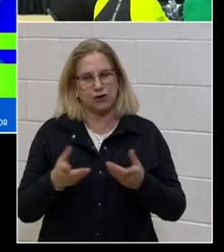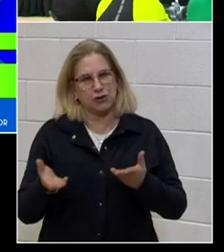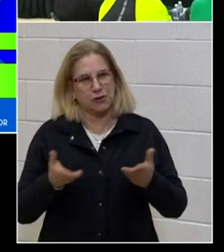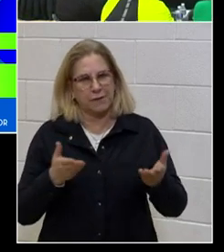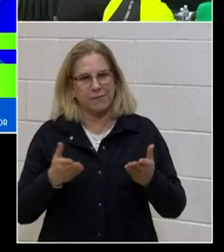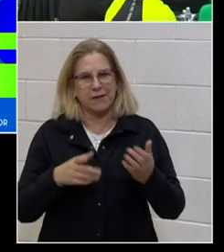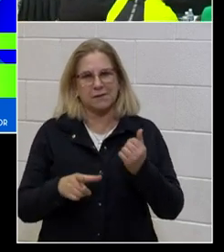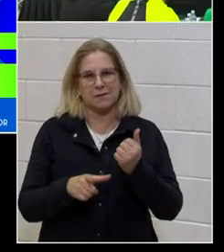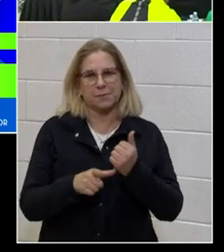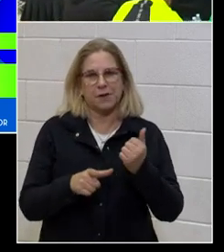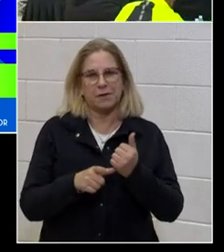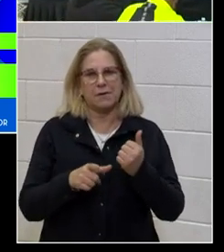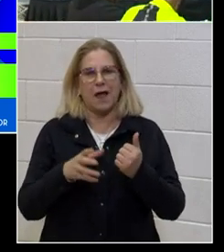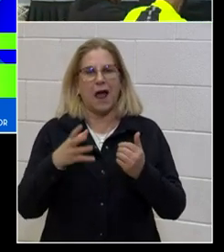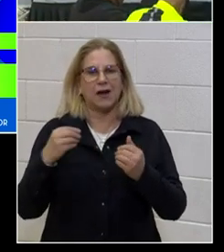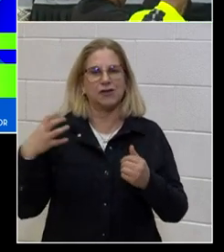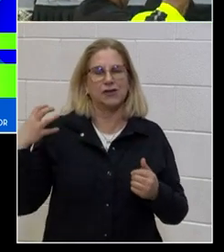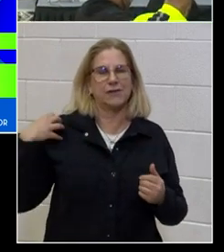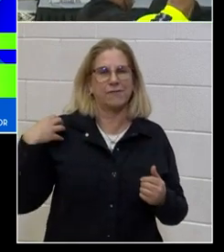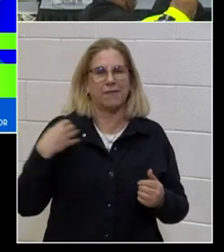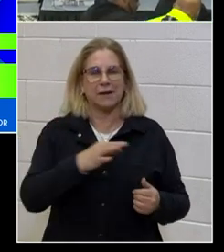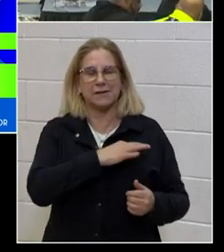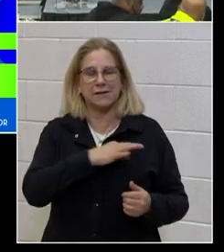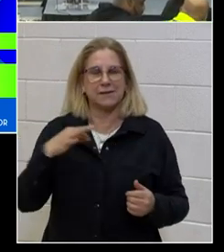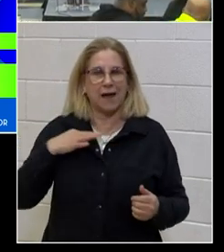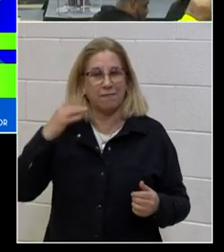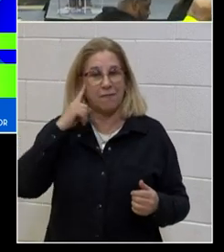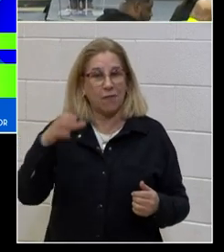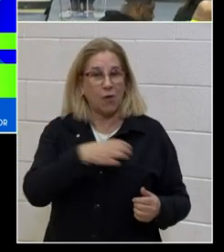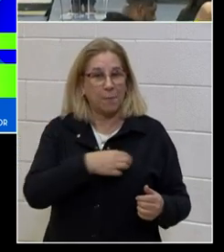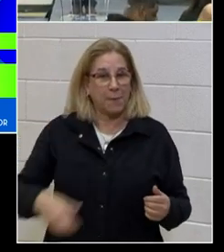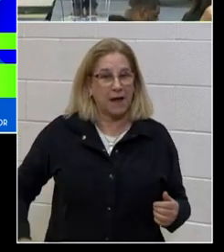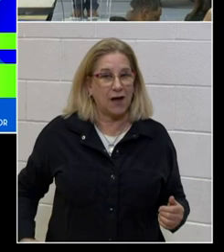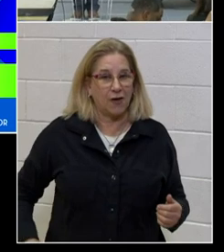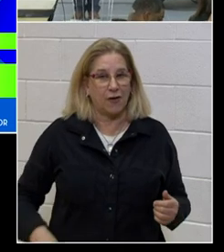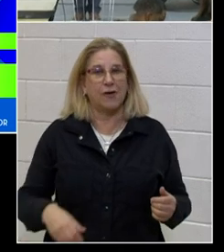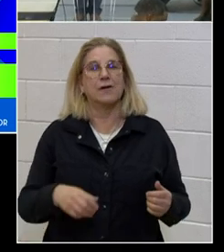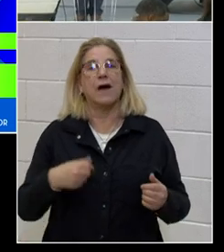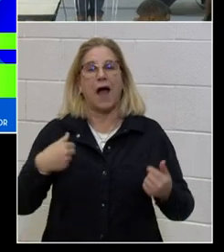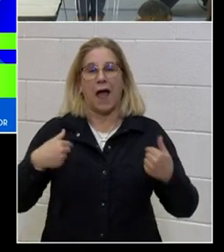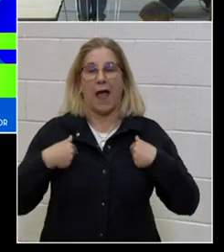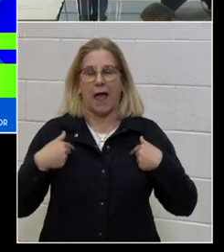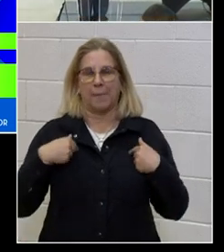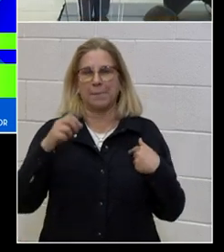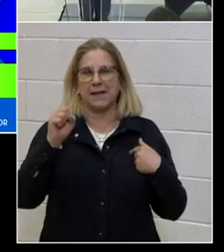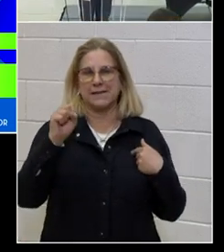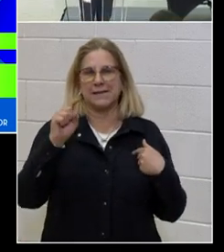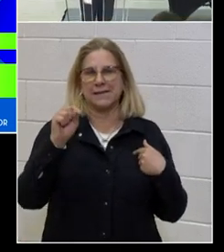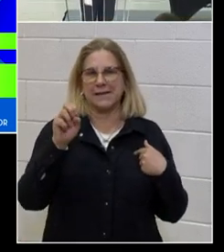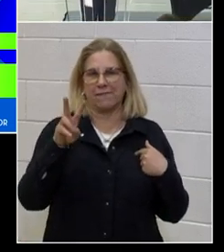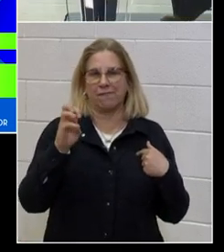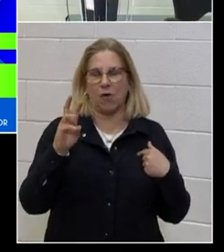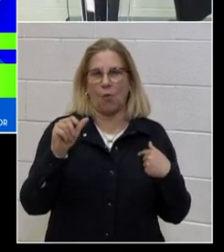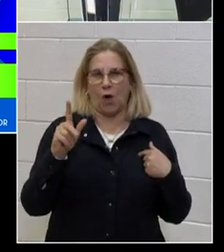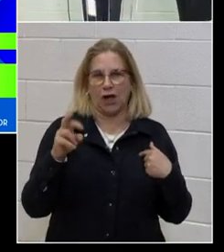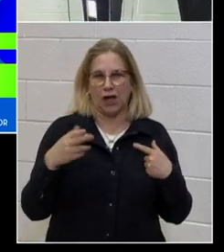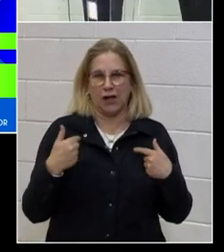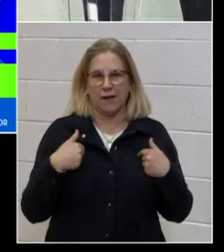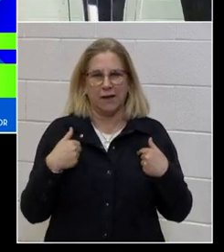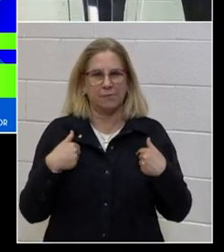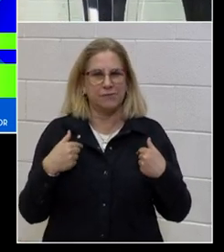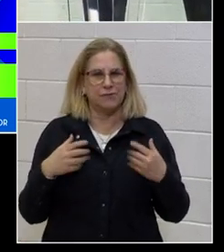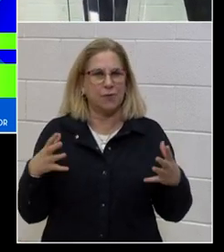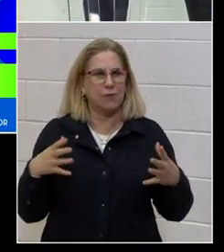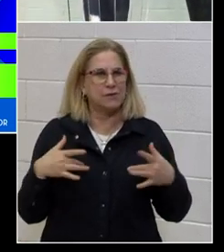Walker. We are excited to see a room full of people who are excited to share their budget priorities with Mayor Bowser as we talk about